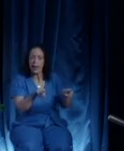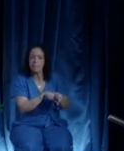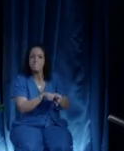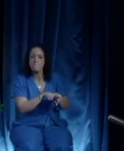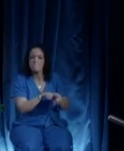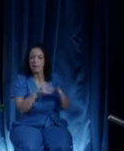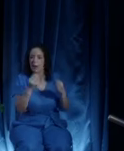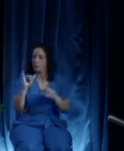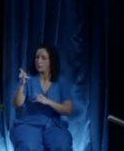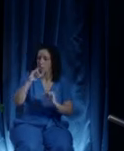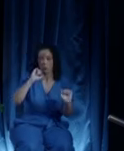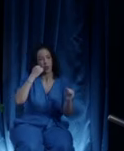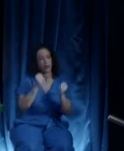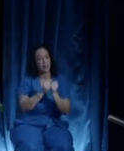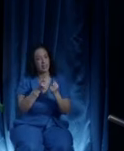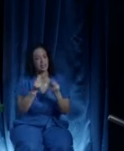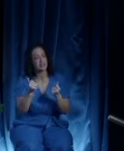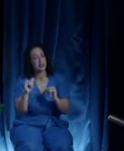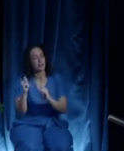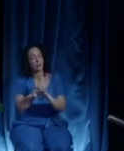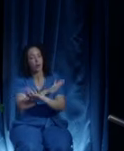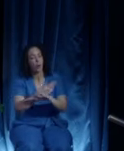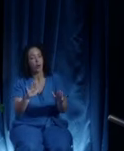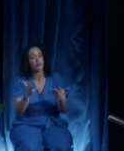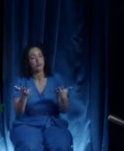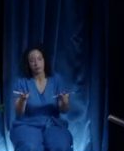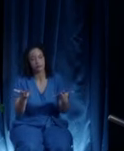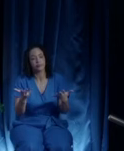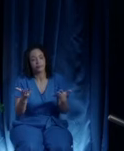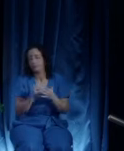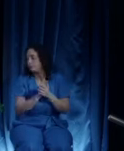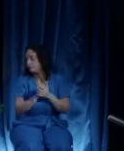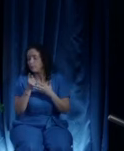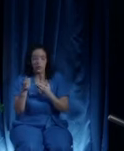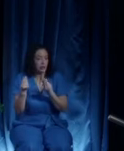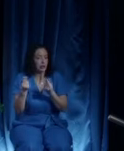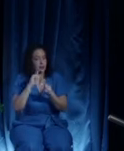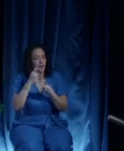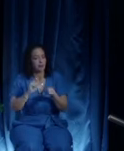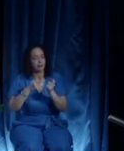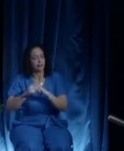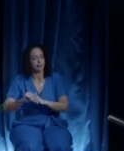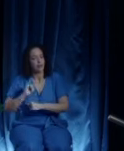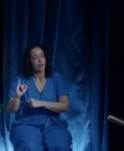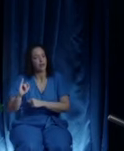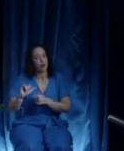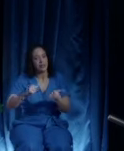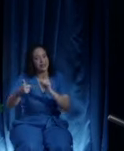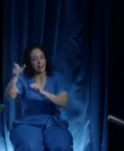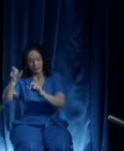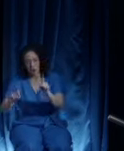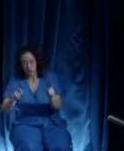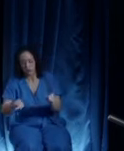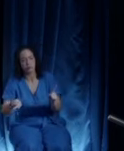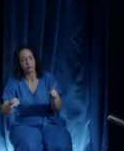Sometimes I'll agree with them or not. Yeah. And that's what Somerset, Buckingham's predecessor, gets wrong. Yeah. He talks his mind, and James doesn't like